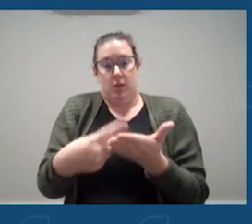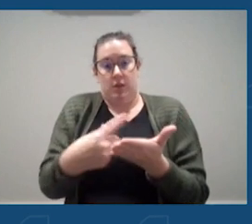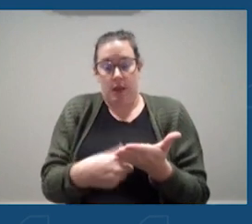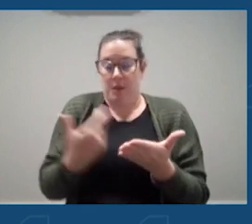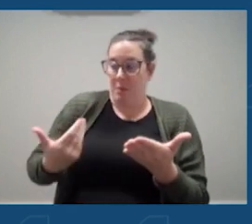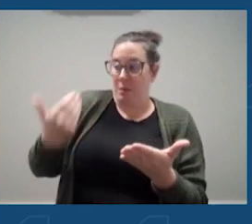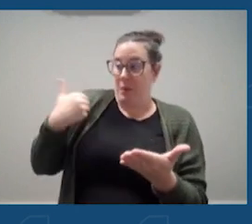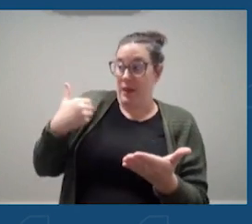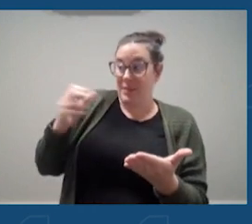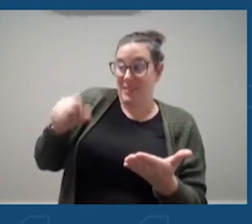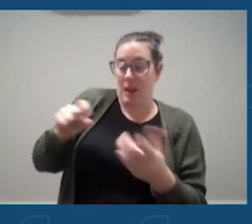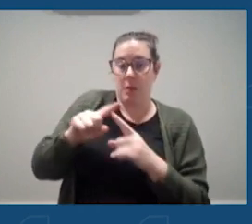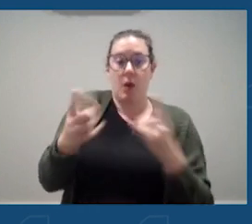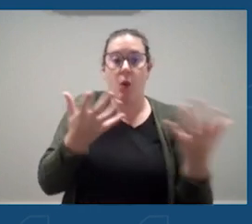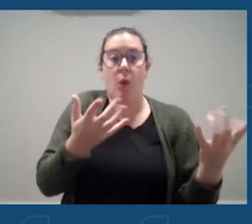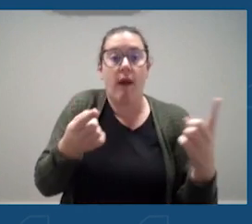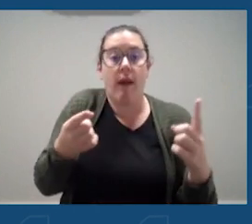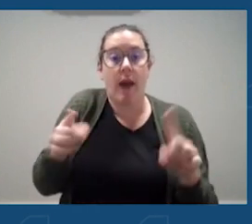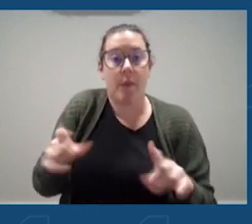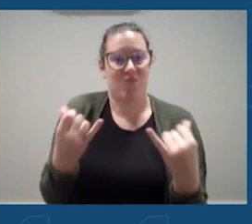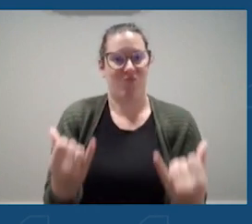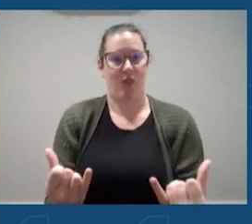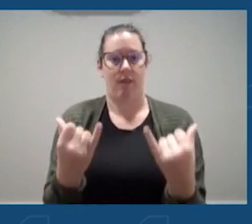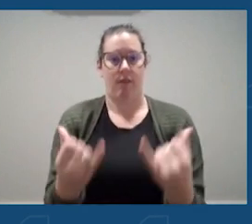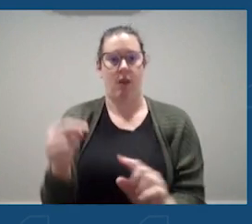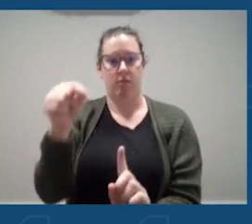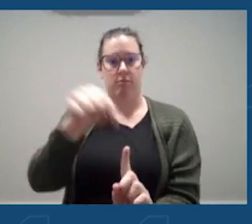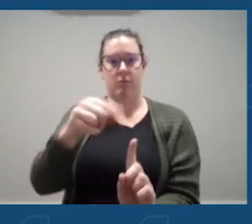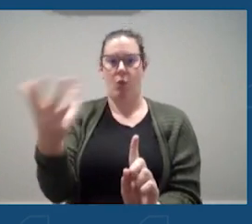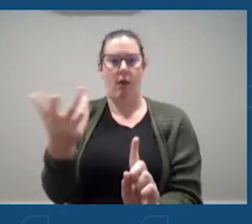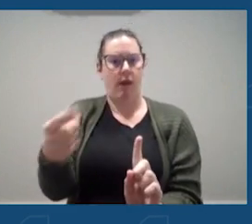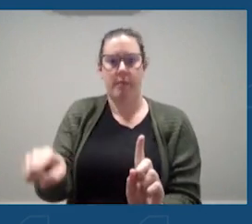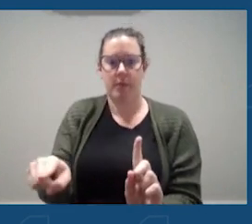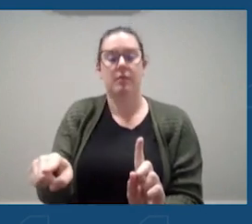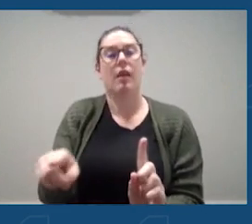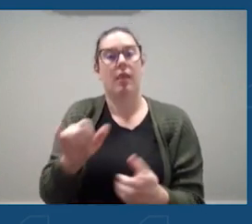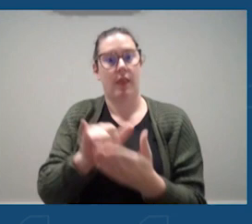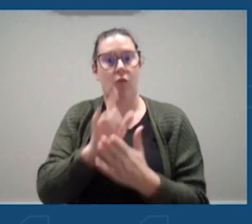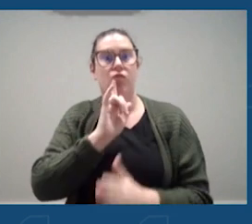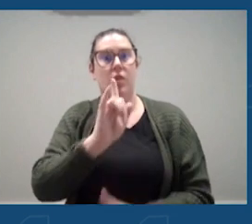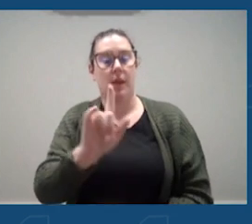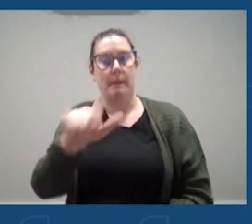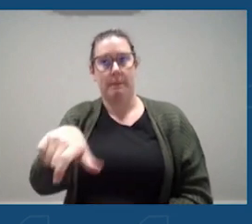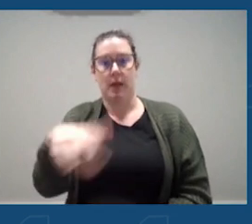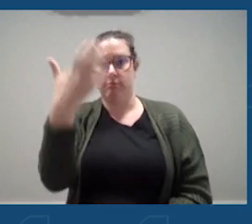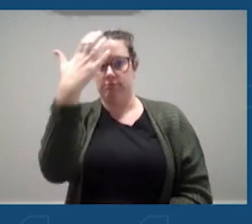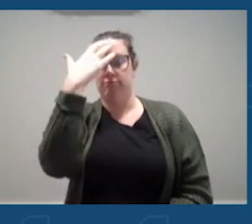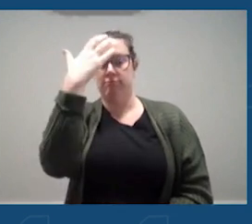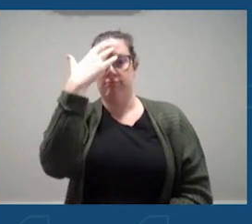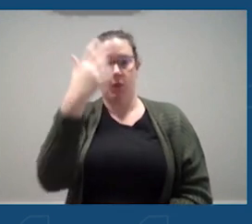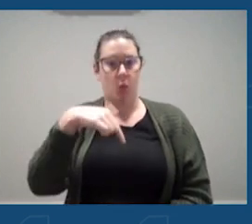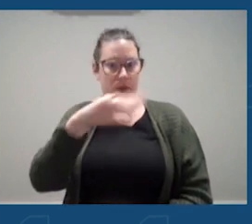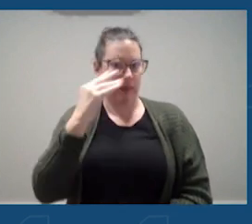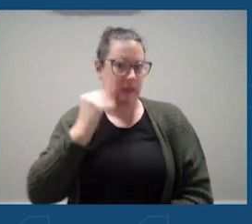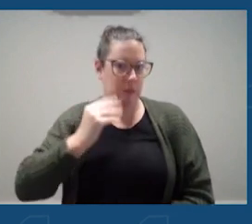what is really going on in the present. That's an awakening we've all had to encounter as we see the specter